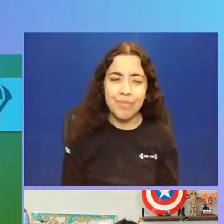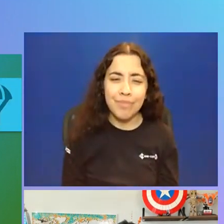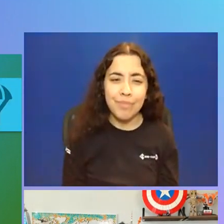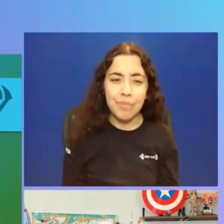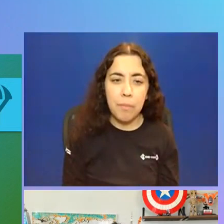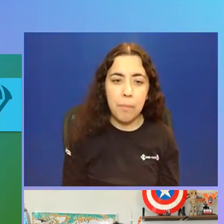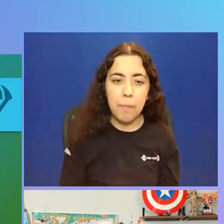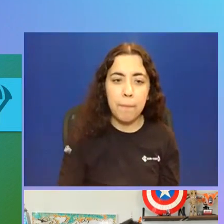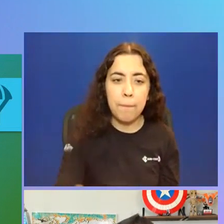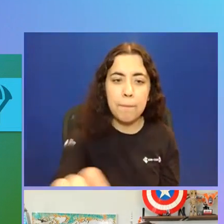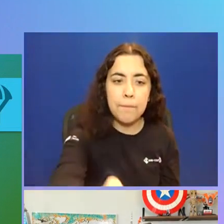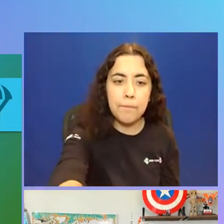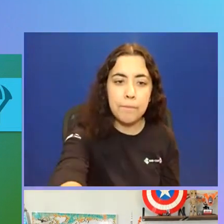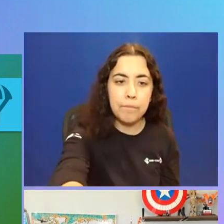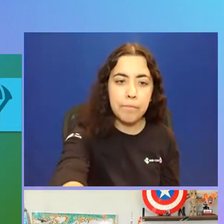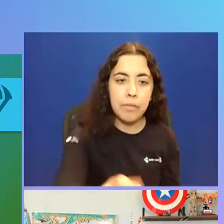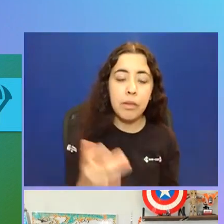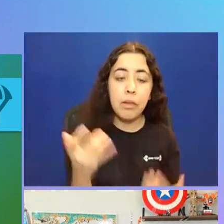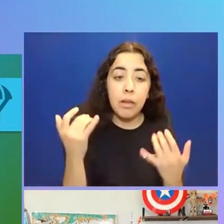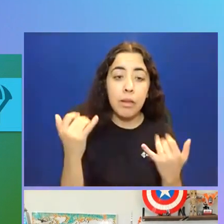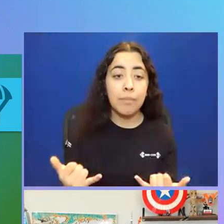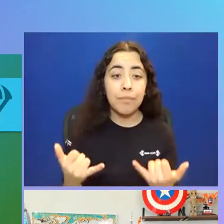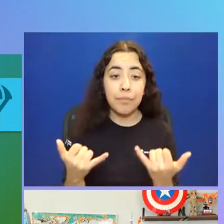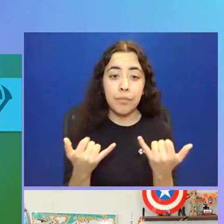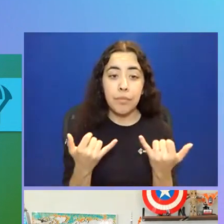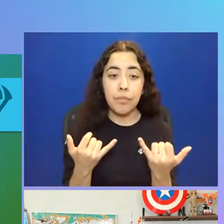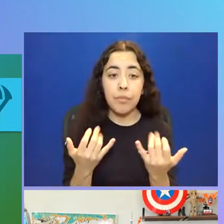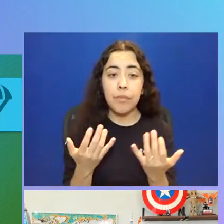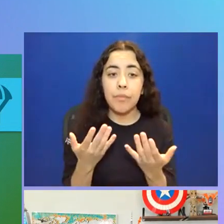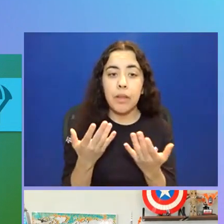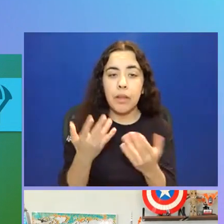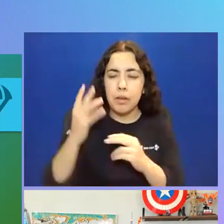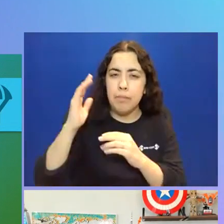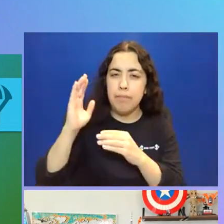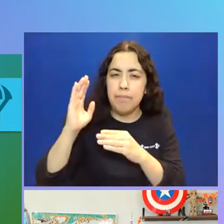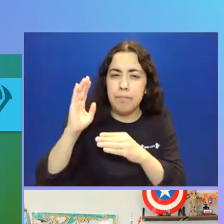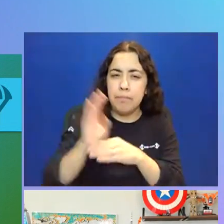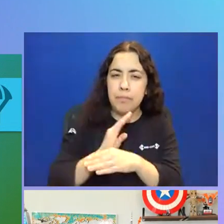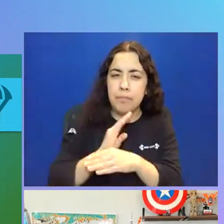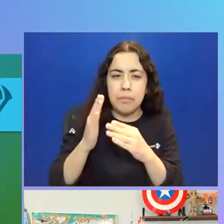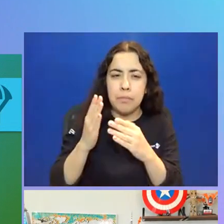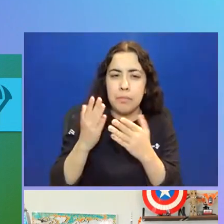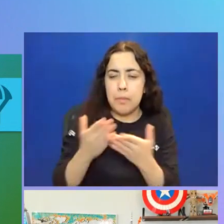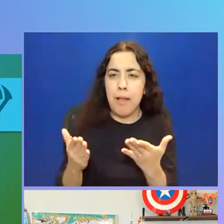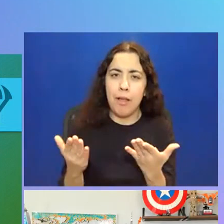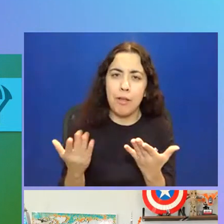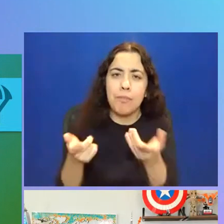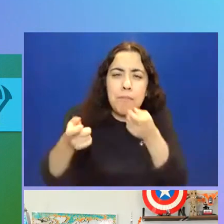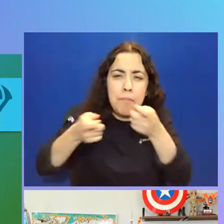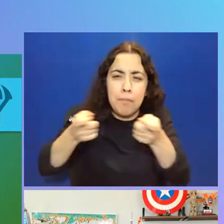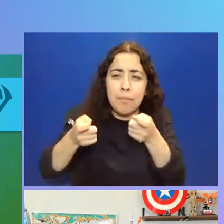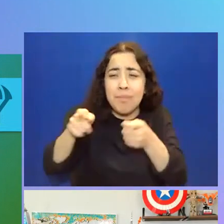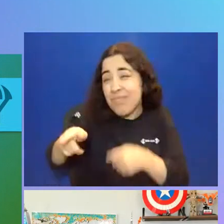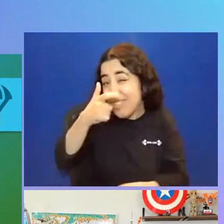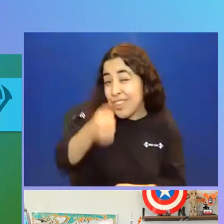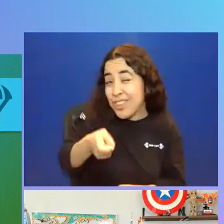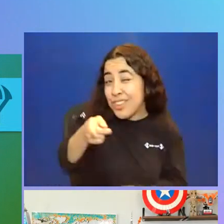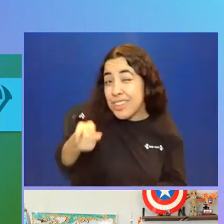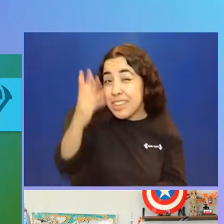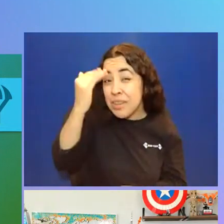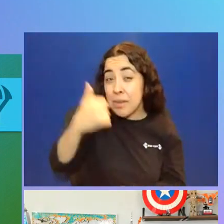Let's move on to supplier management. So this is an interesting one, right? Because I don't know an organization